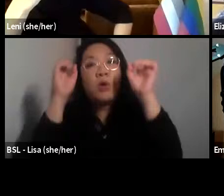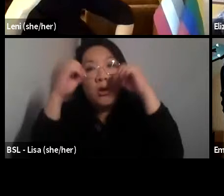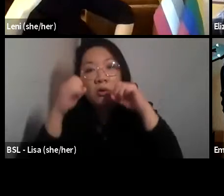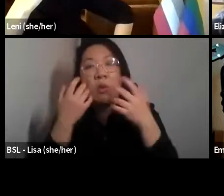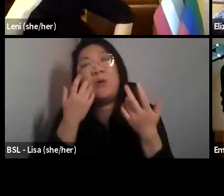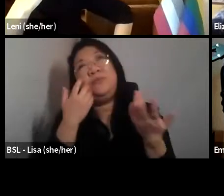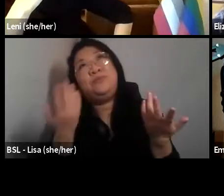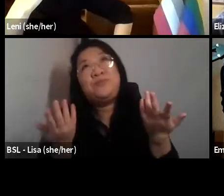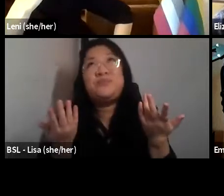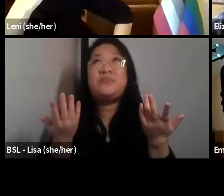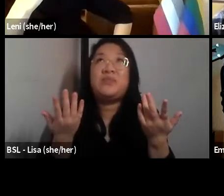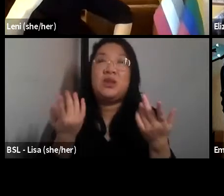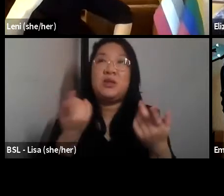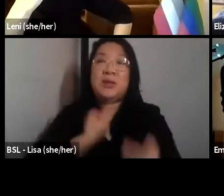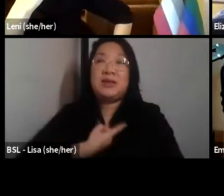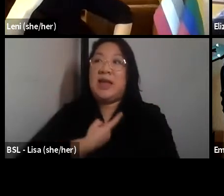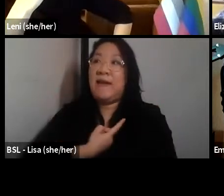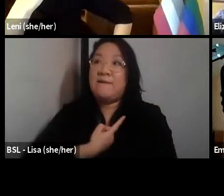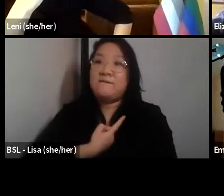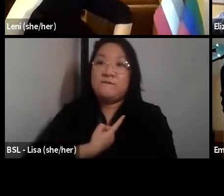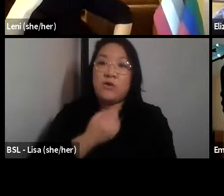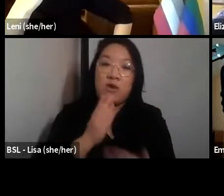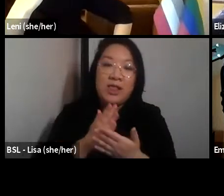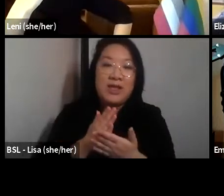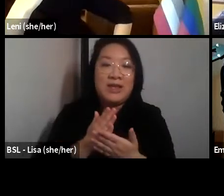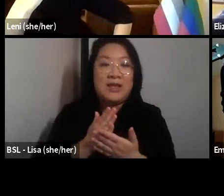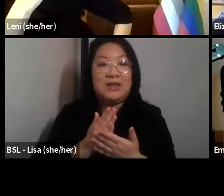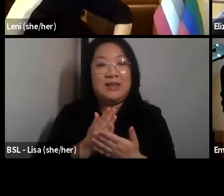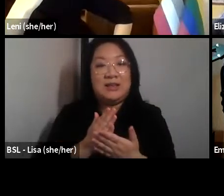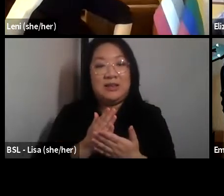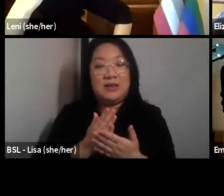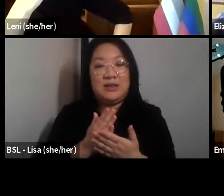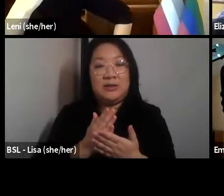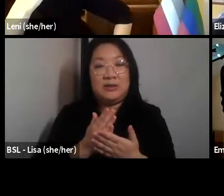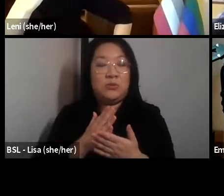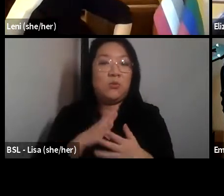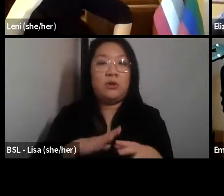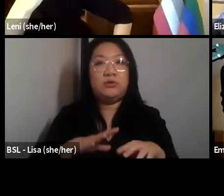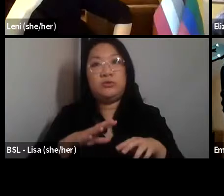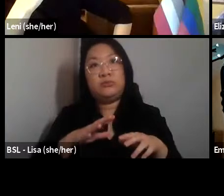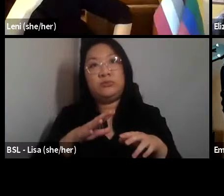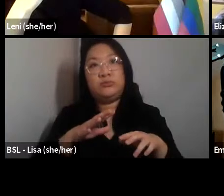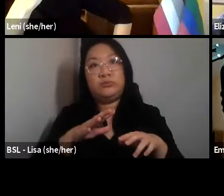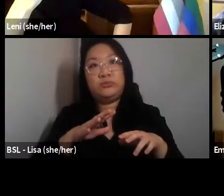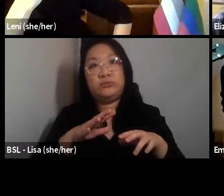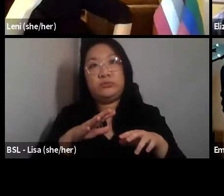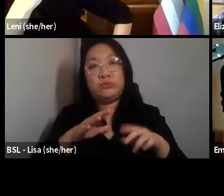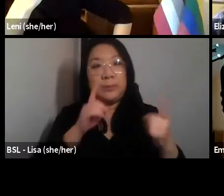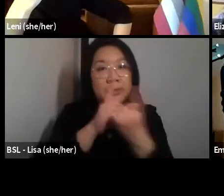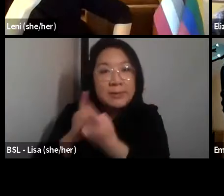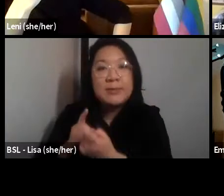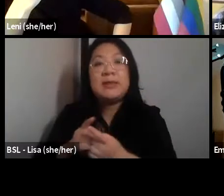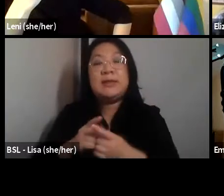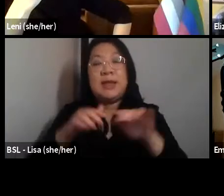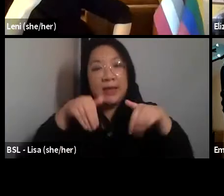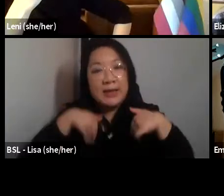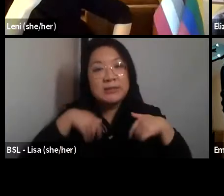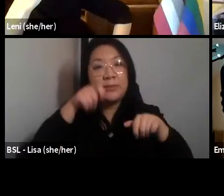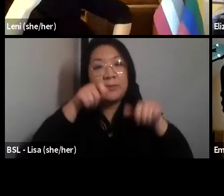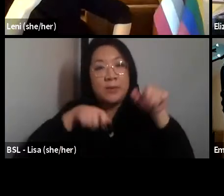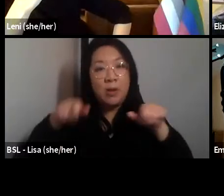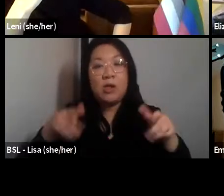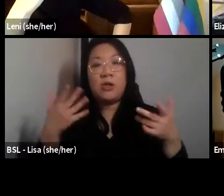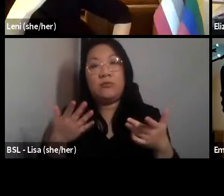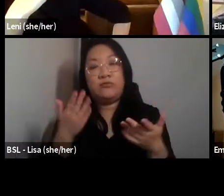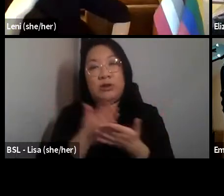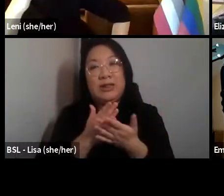ace community. My instinct wasn't to start being on the forums all the time or start meeting actual asexual people. I just kind of got